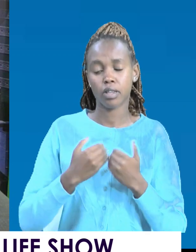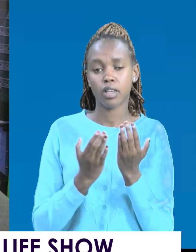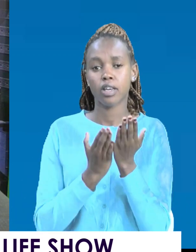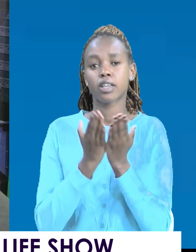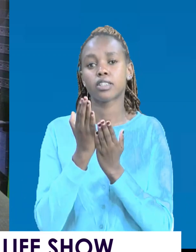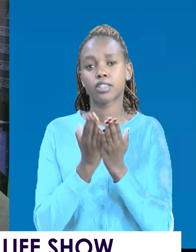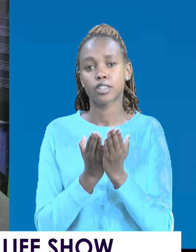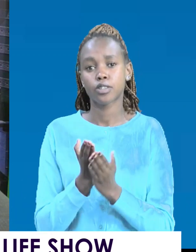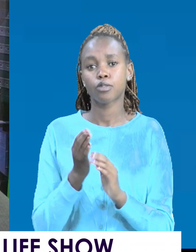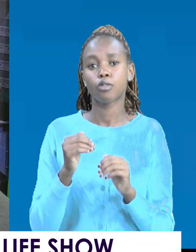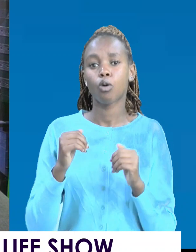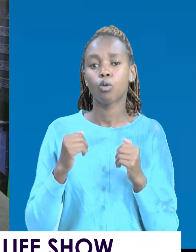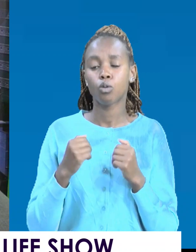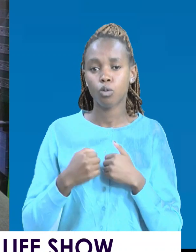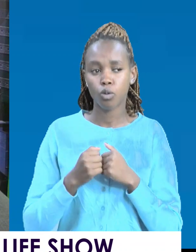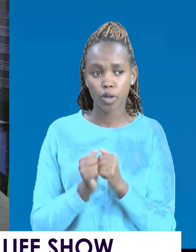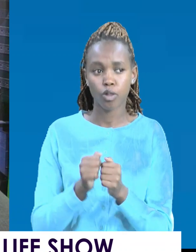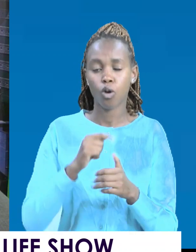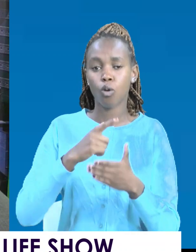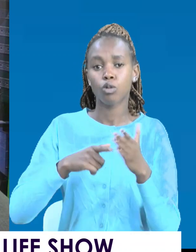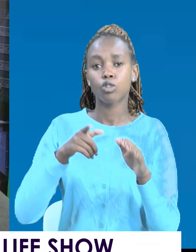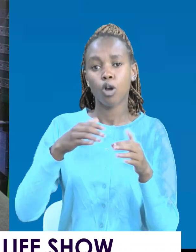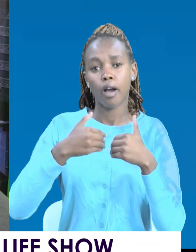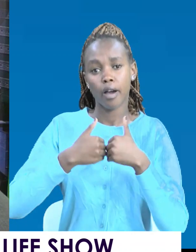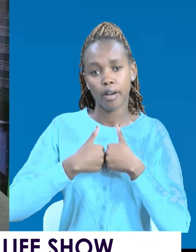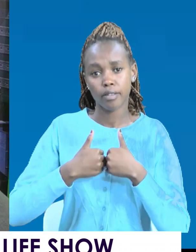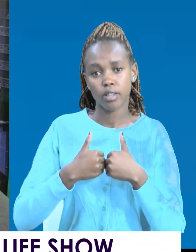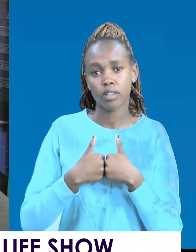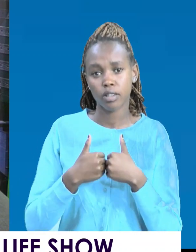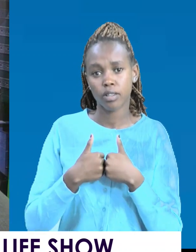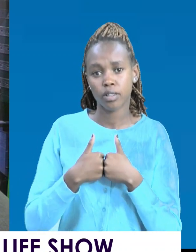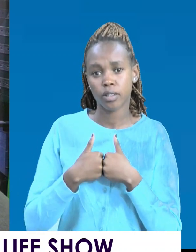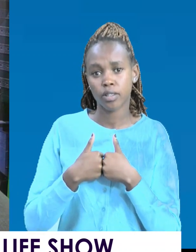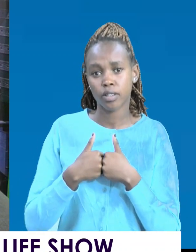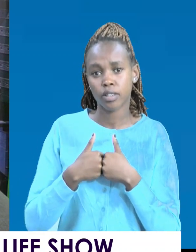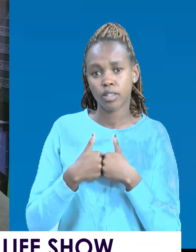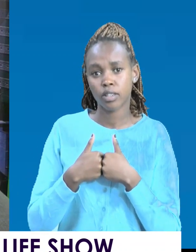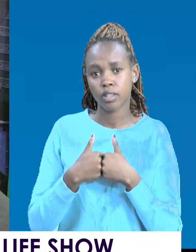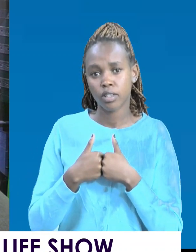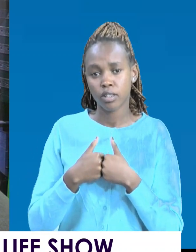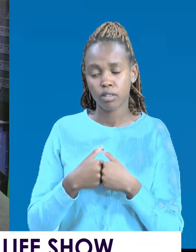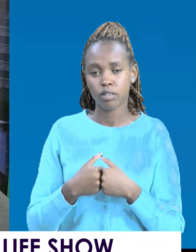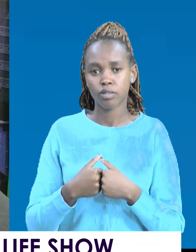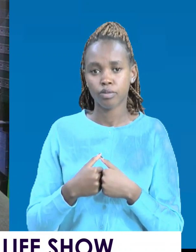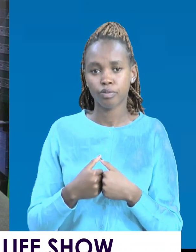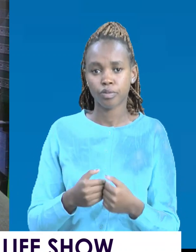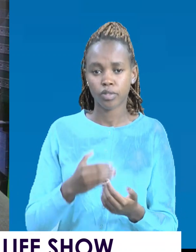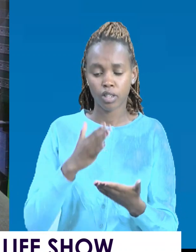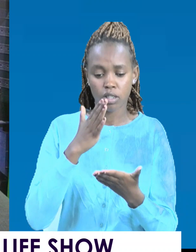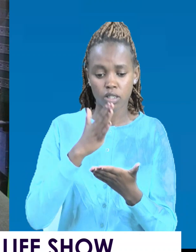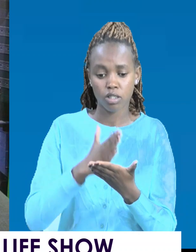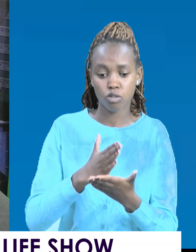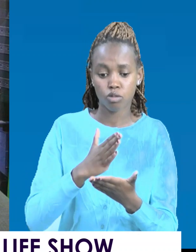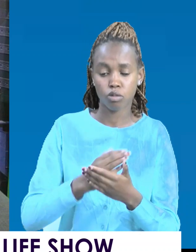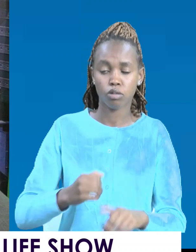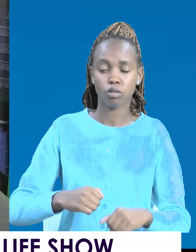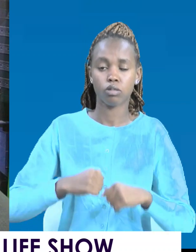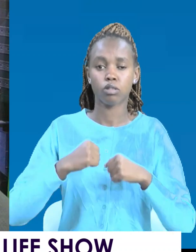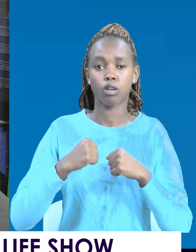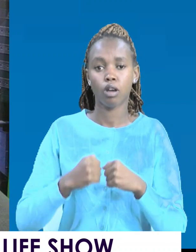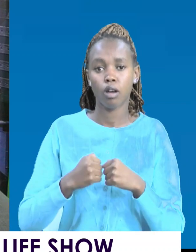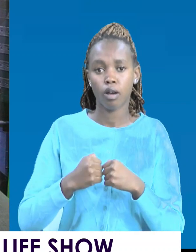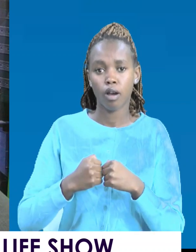your scars. Serve with it. That is people of resilience. That is a true soldier of life.